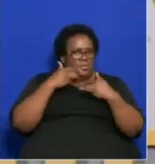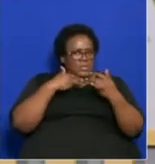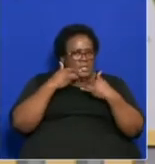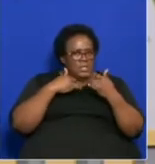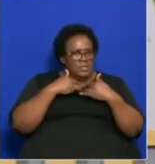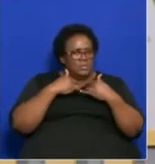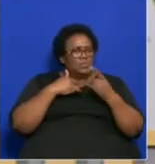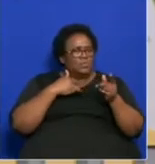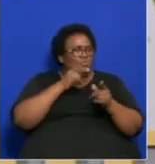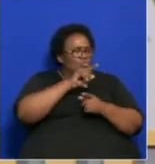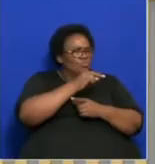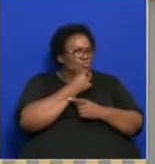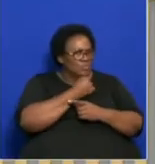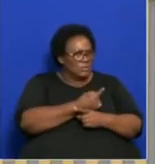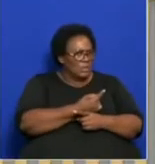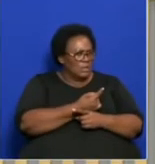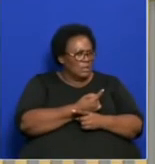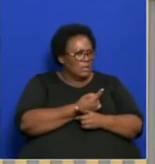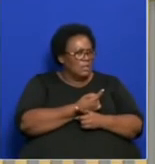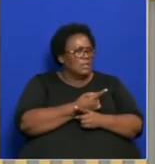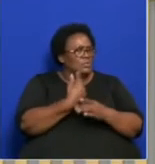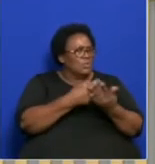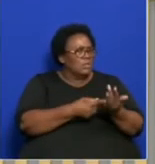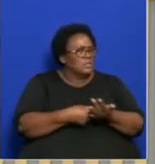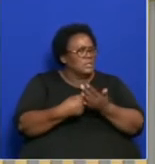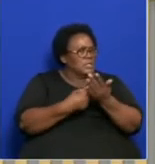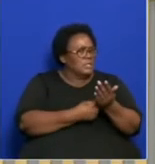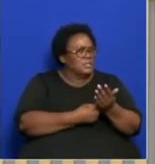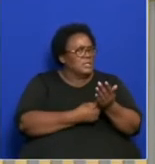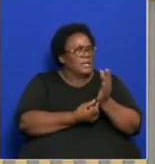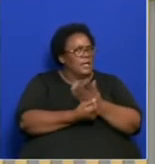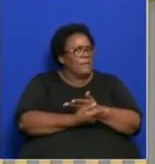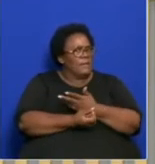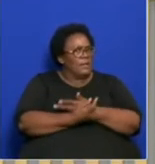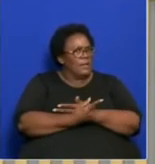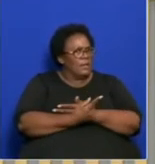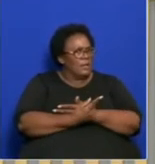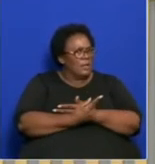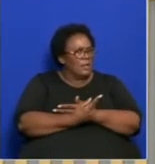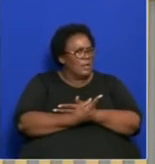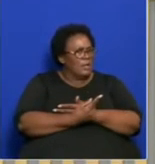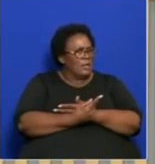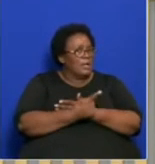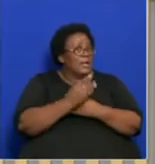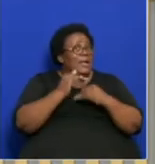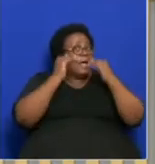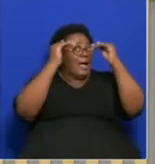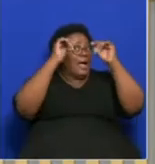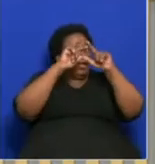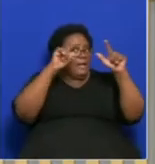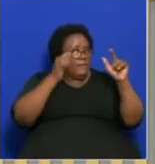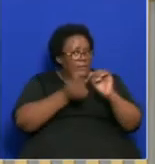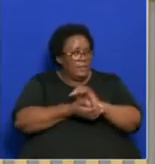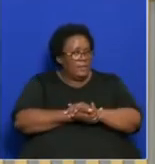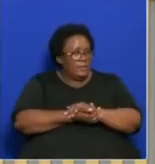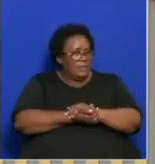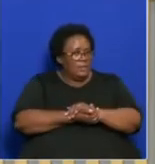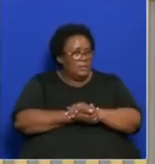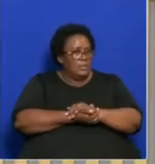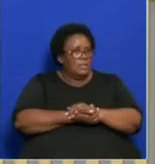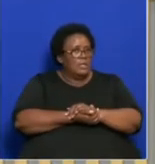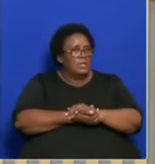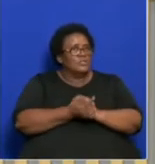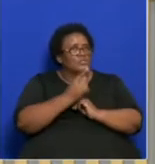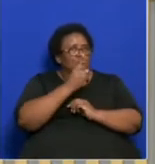that the discussions were happening at a higher level than you were involved, but I wanted